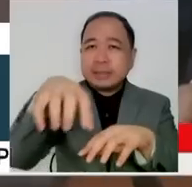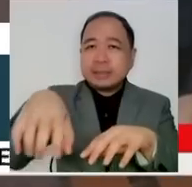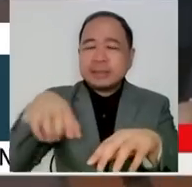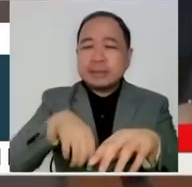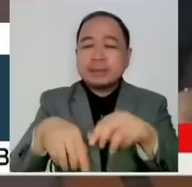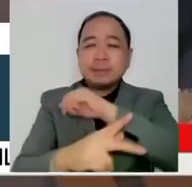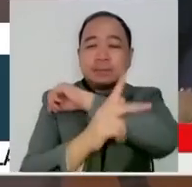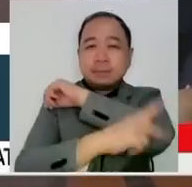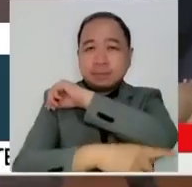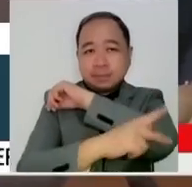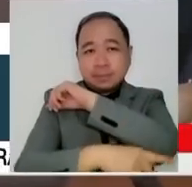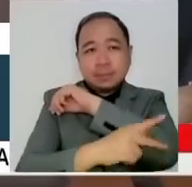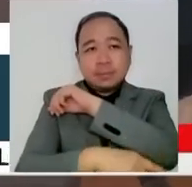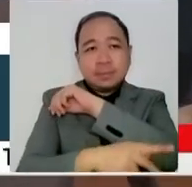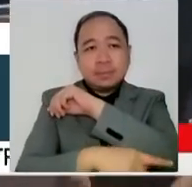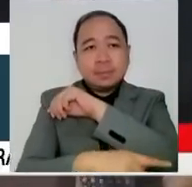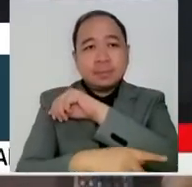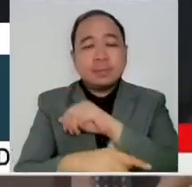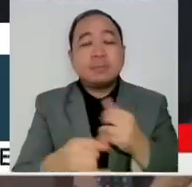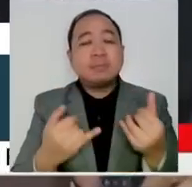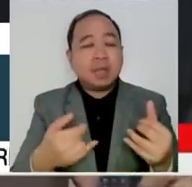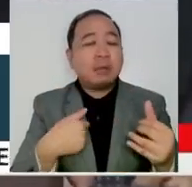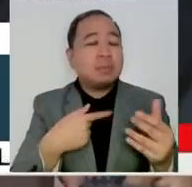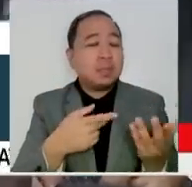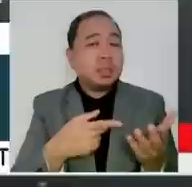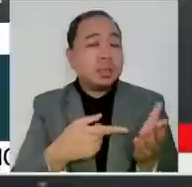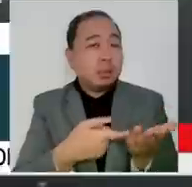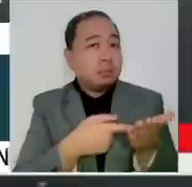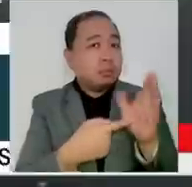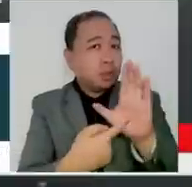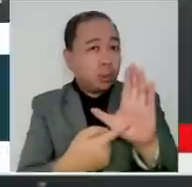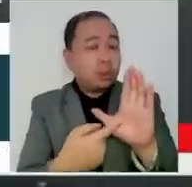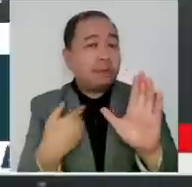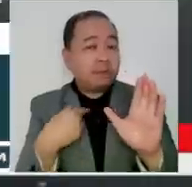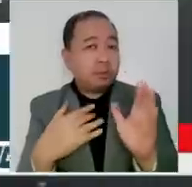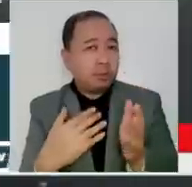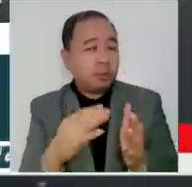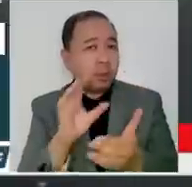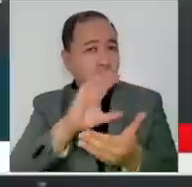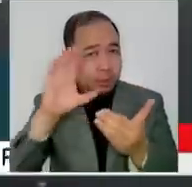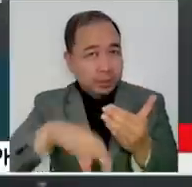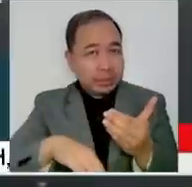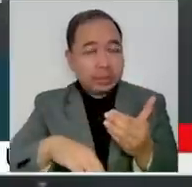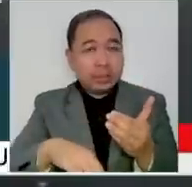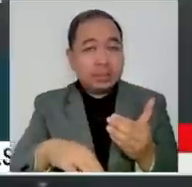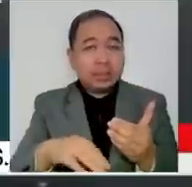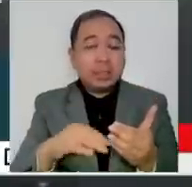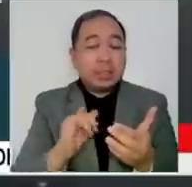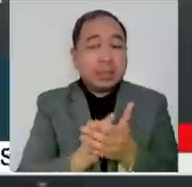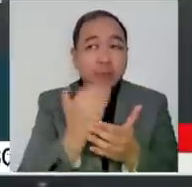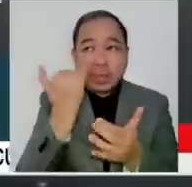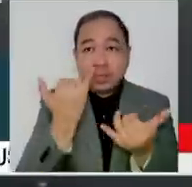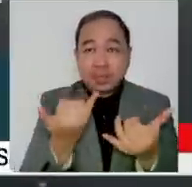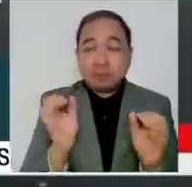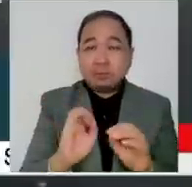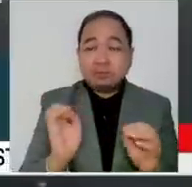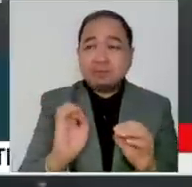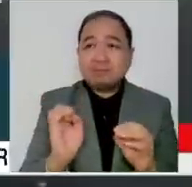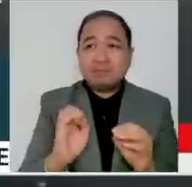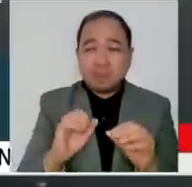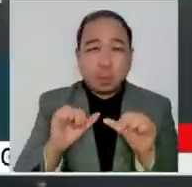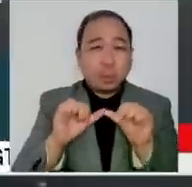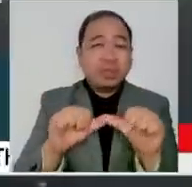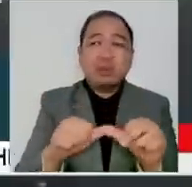Kung makaano ako ng executive session, sir, kasi kumpleto to, kaya walang nasold na killings sa